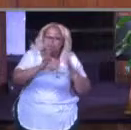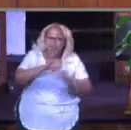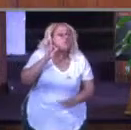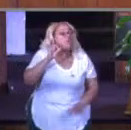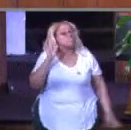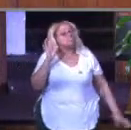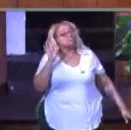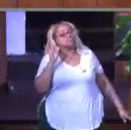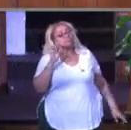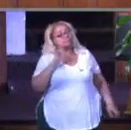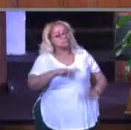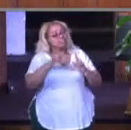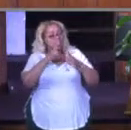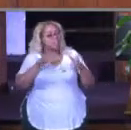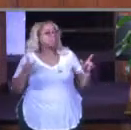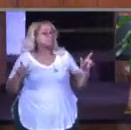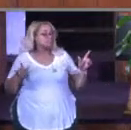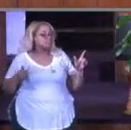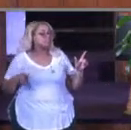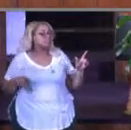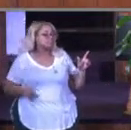Holy